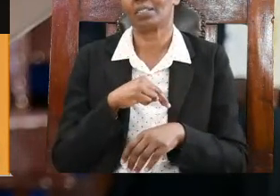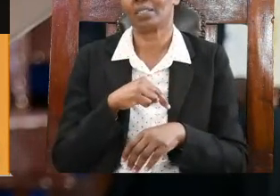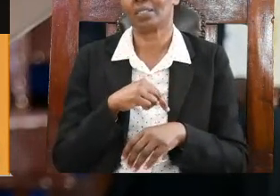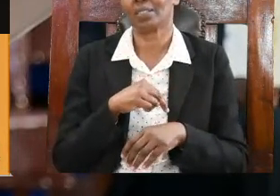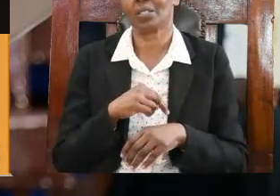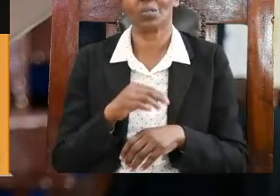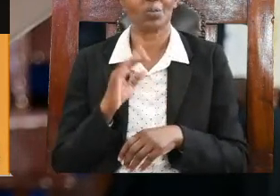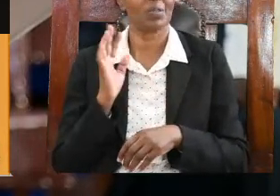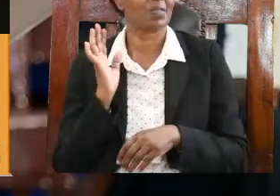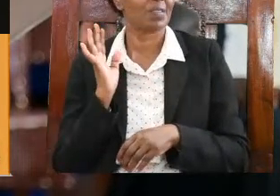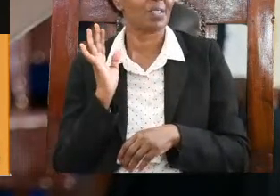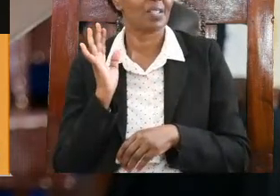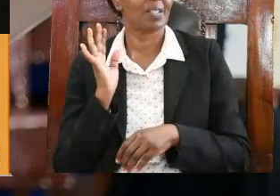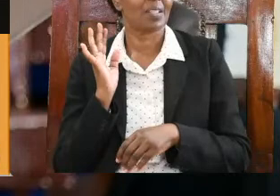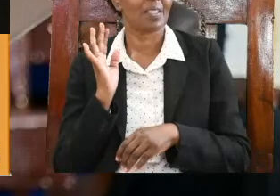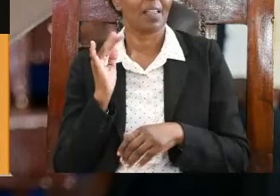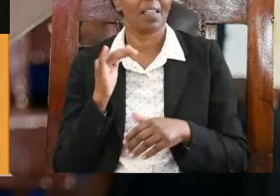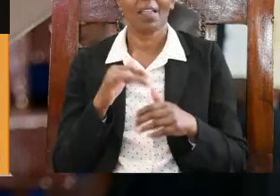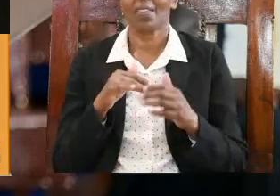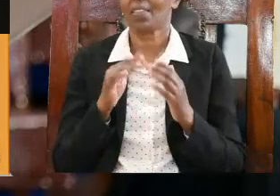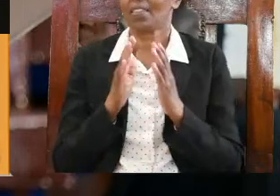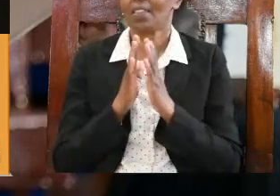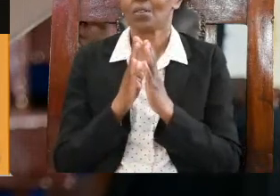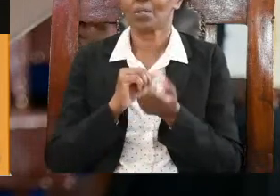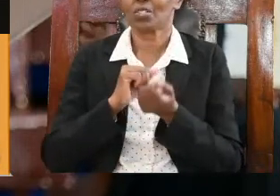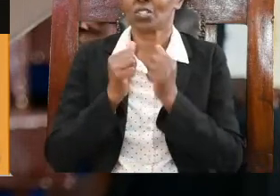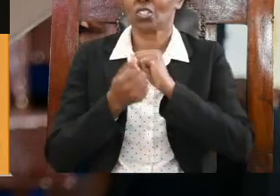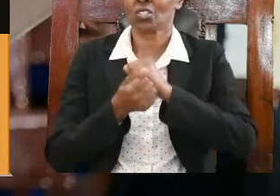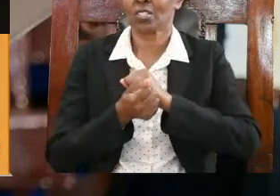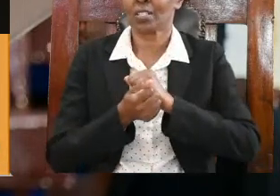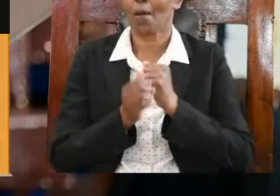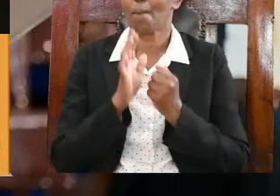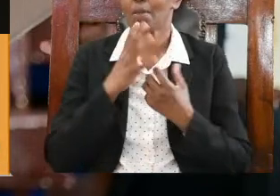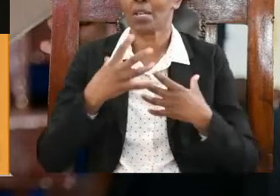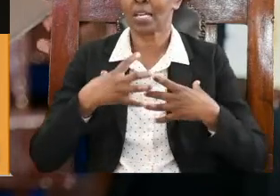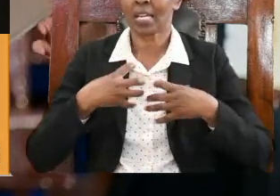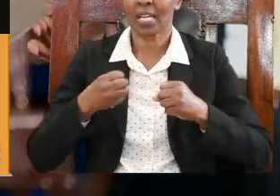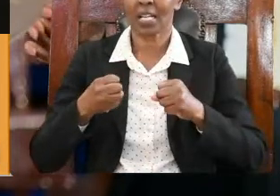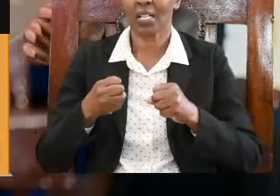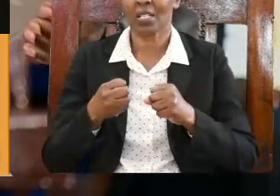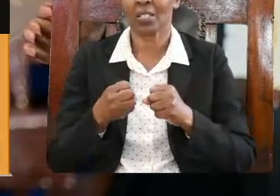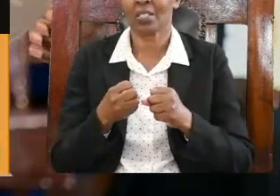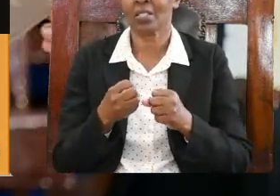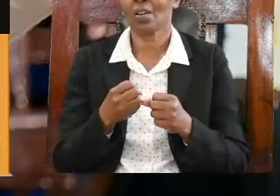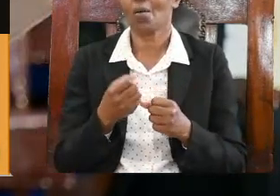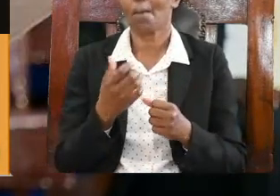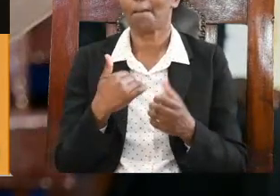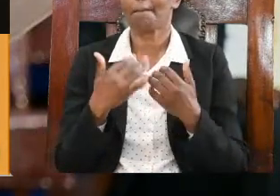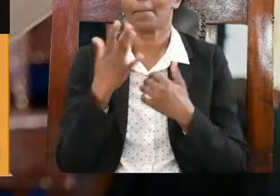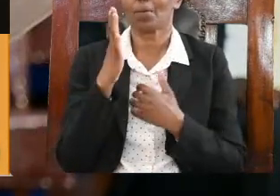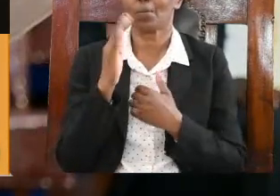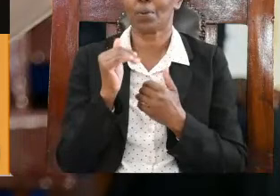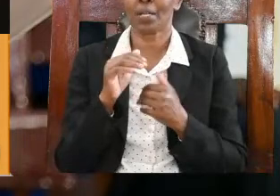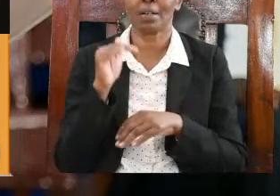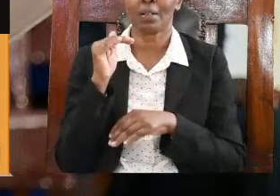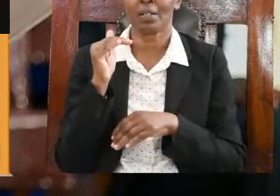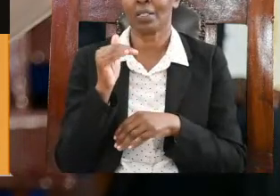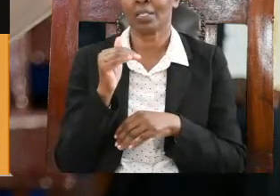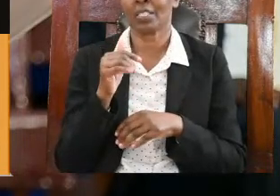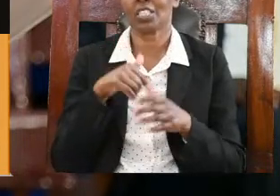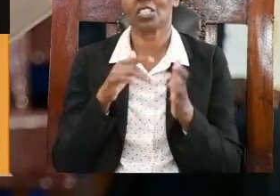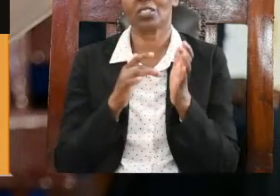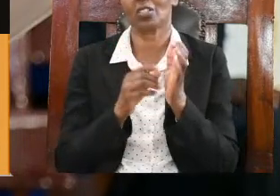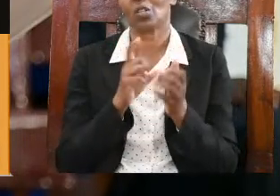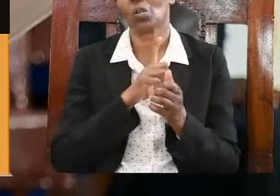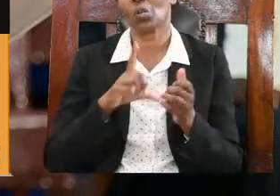tutasikia tumeguzwa, we pray that, Lord, we may change and yield to the demands of you, O God. For this we ask in the